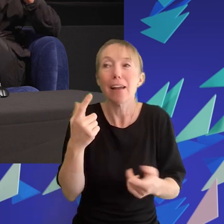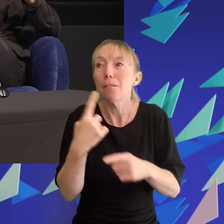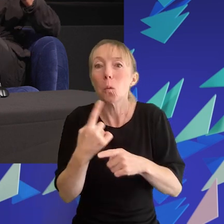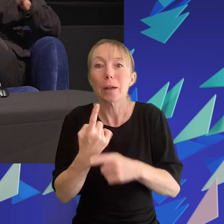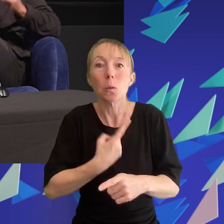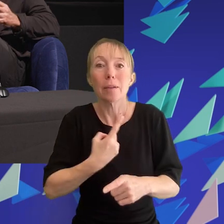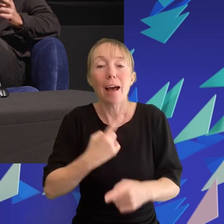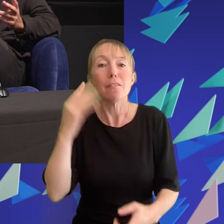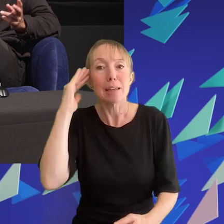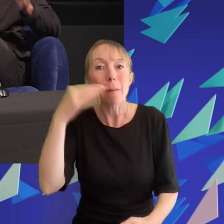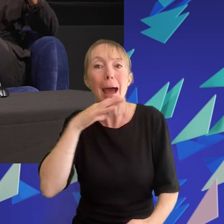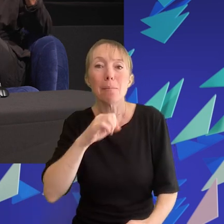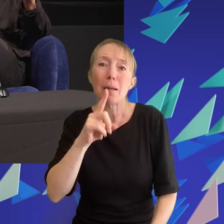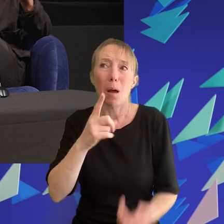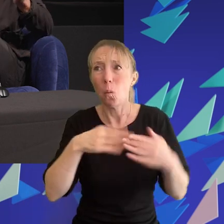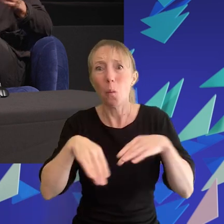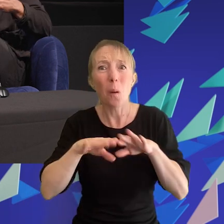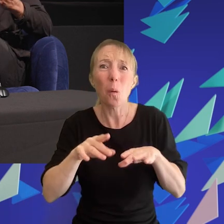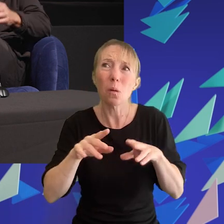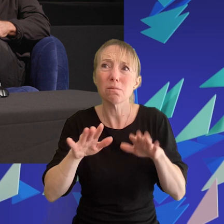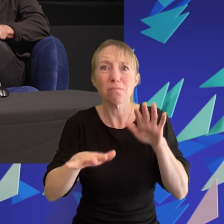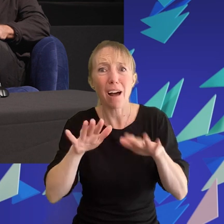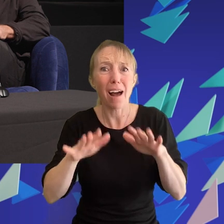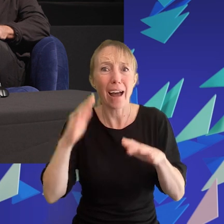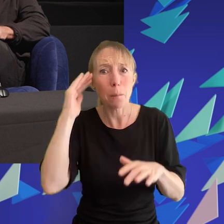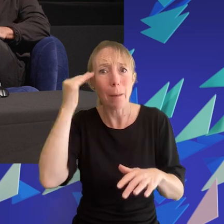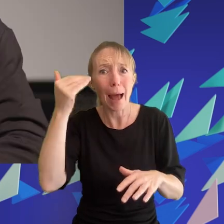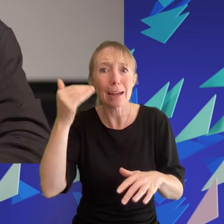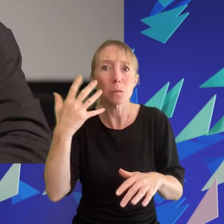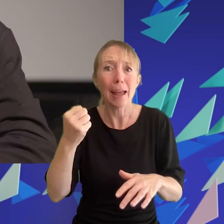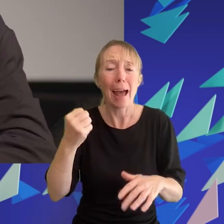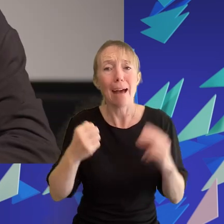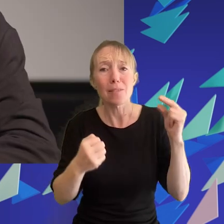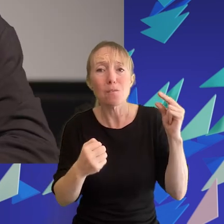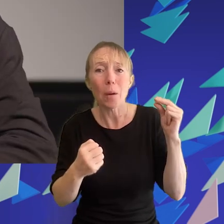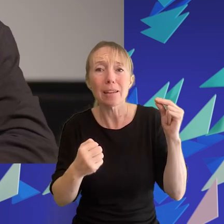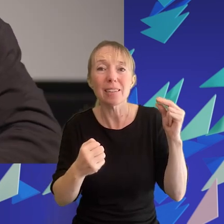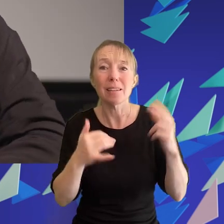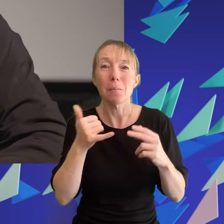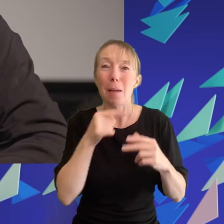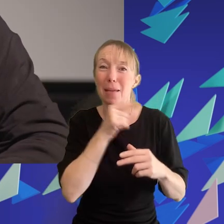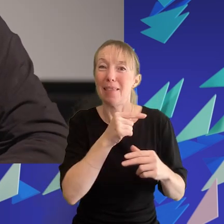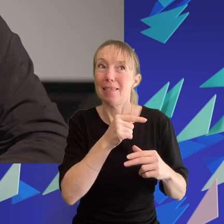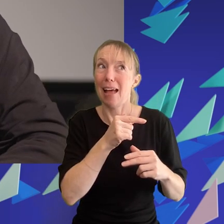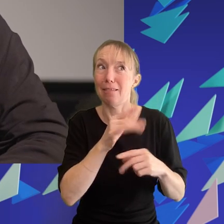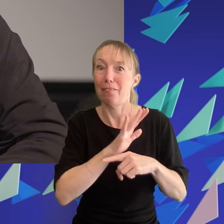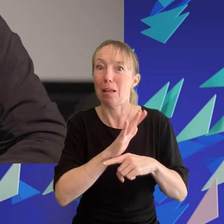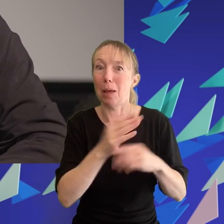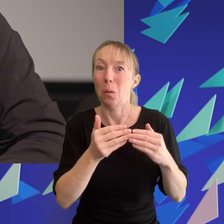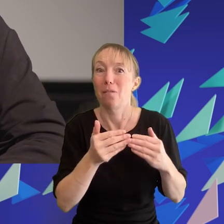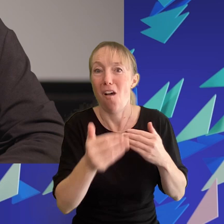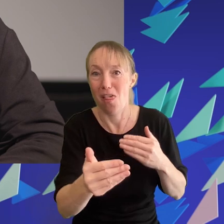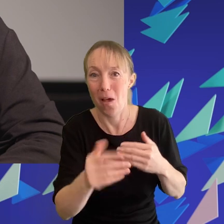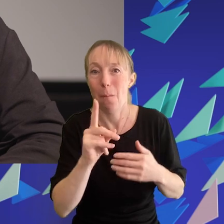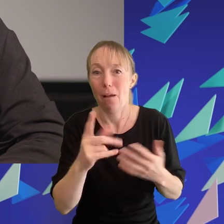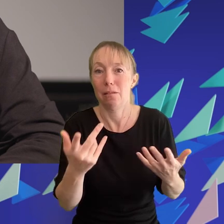as a madman, but we all are kind of madmen. We all have that voice. It sometimes go a little bit further. But I